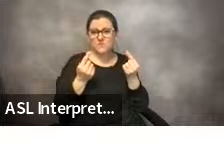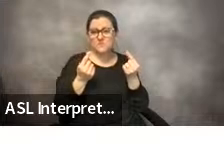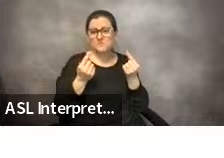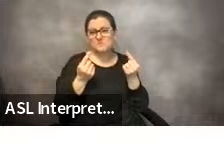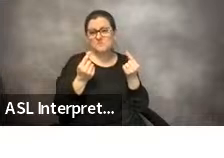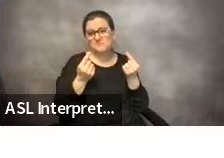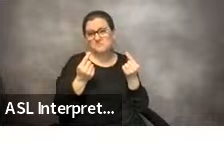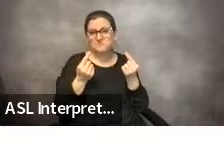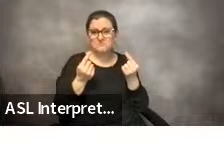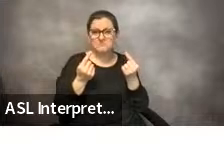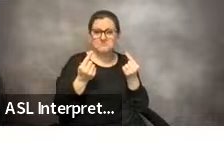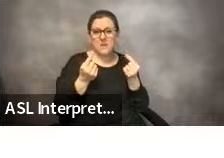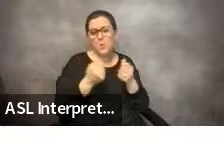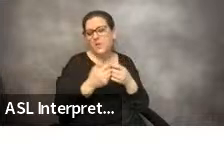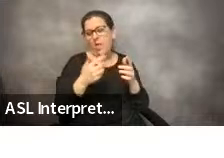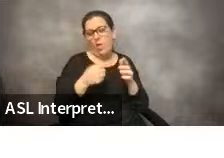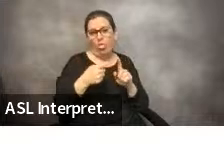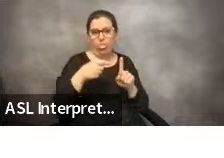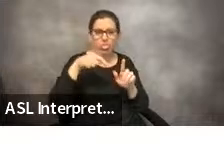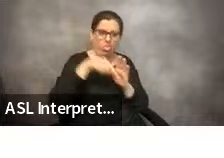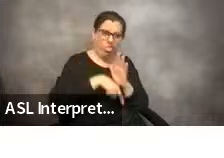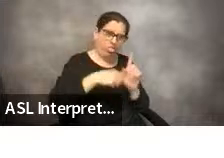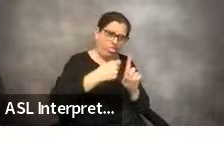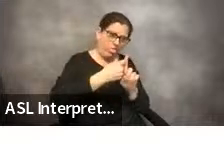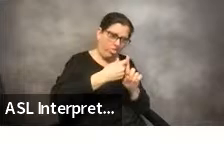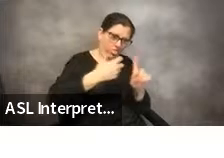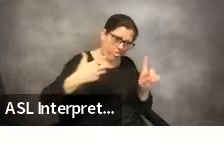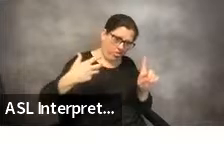and without going into all the specifics but